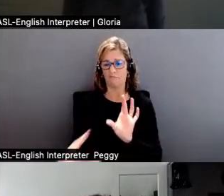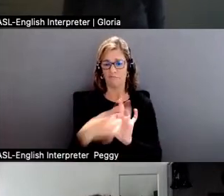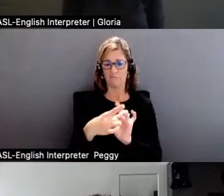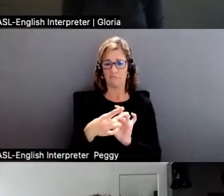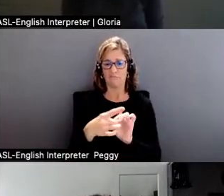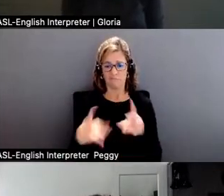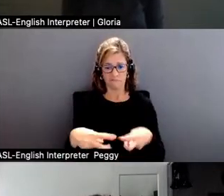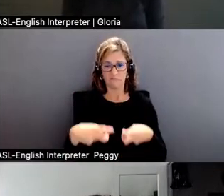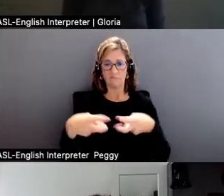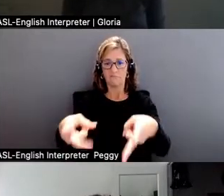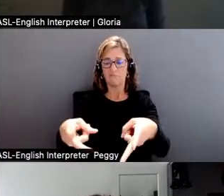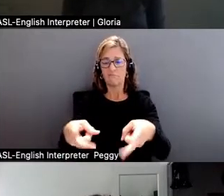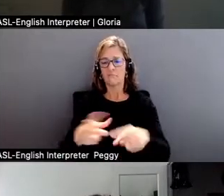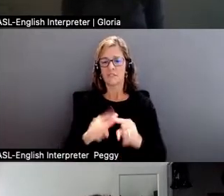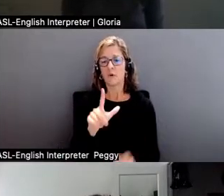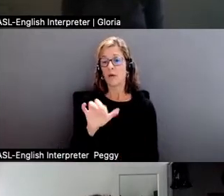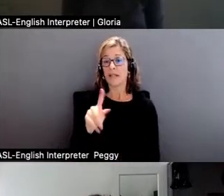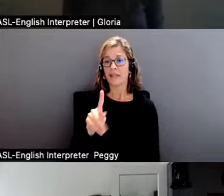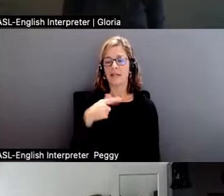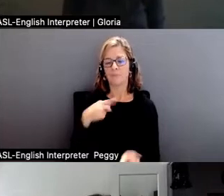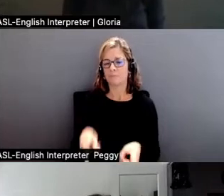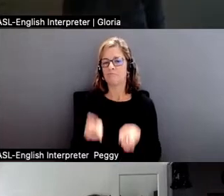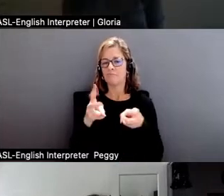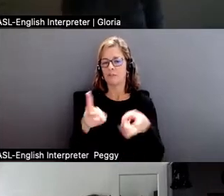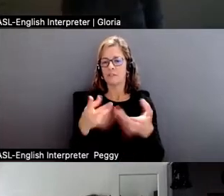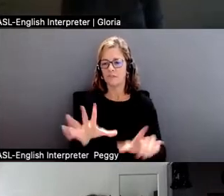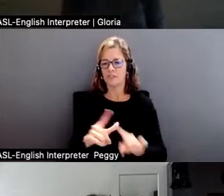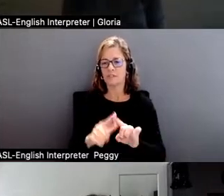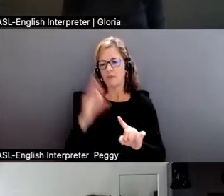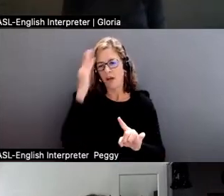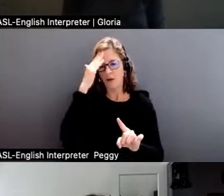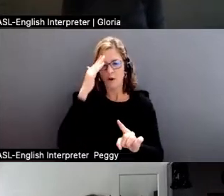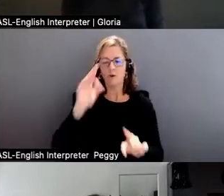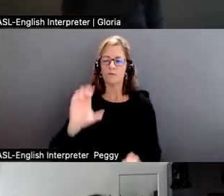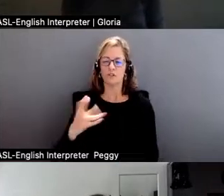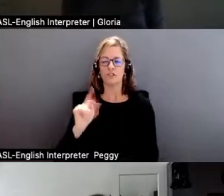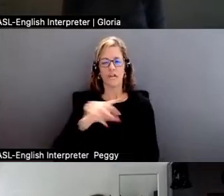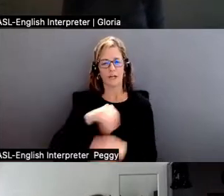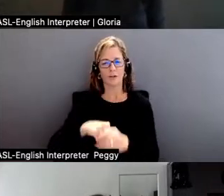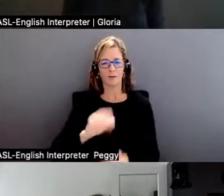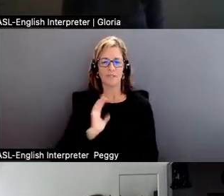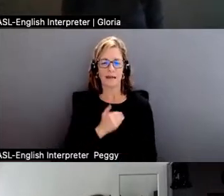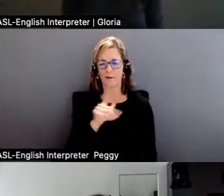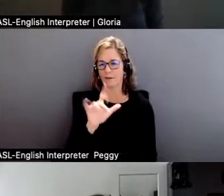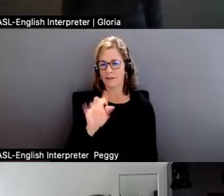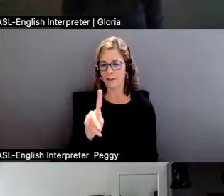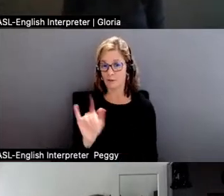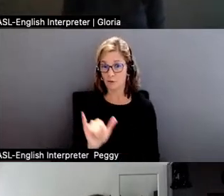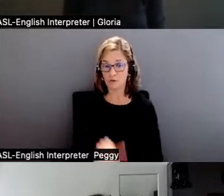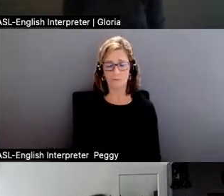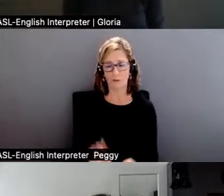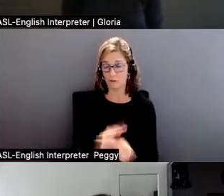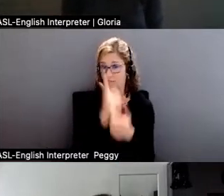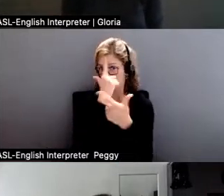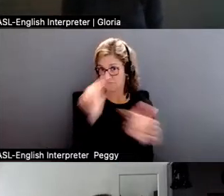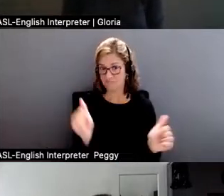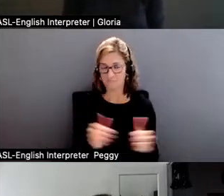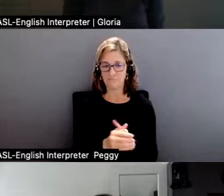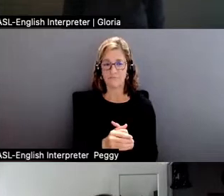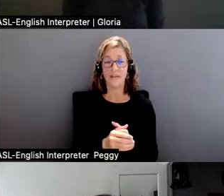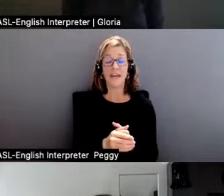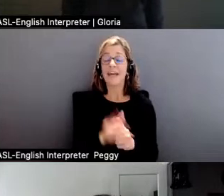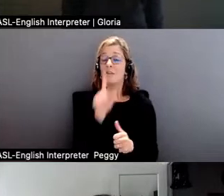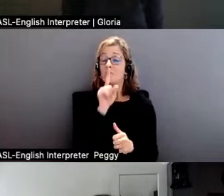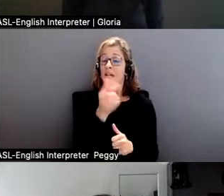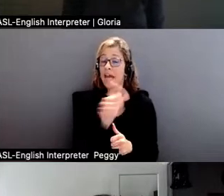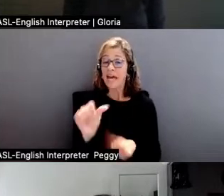posted a link to that portion on the screen, and I know it's gone by in chat as well. And also, if anyone has questions, I'm happy to